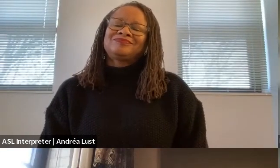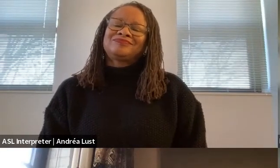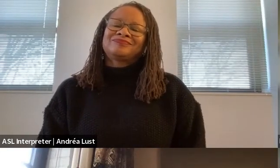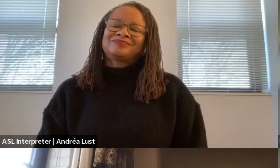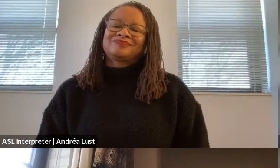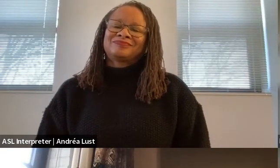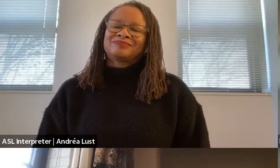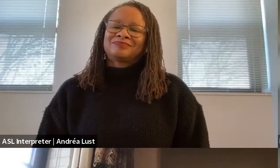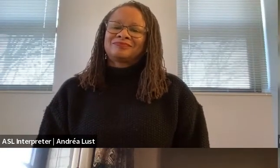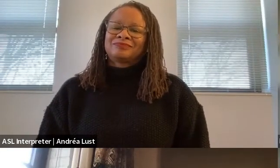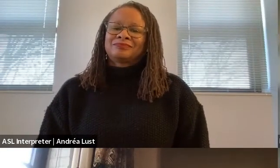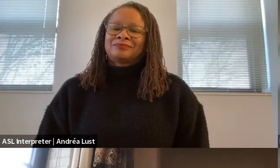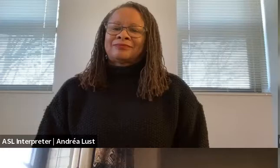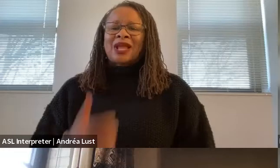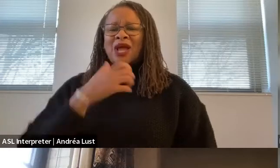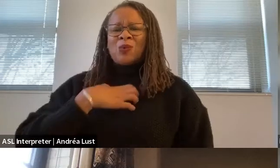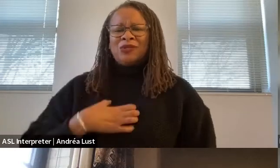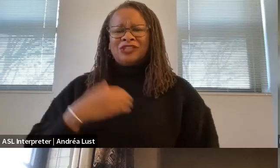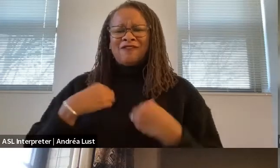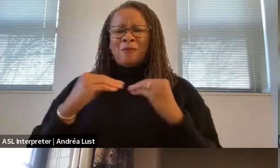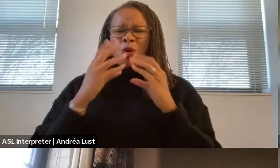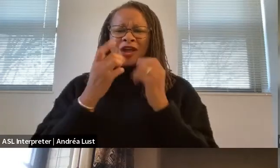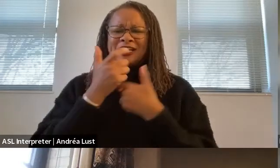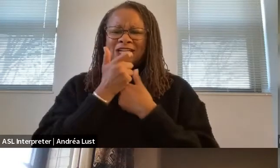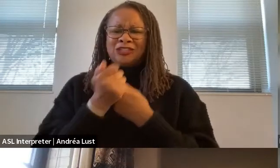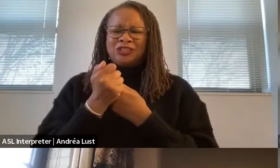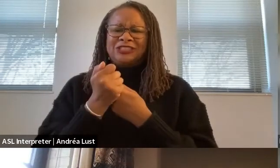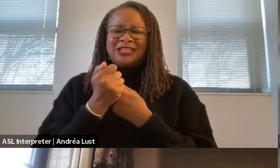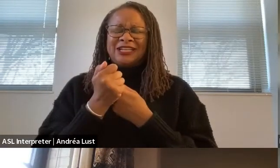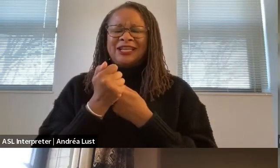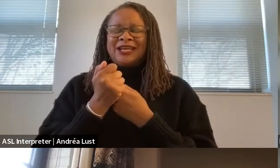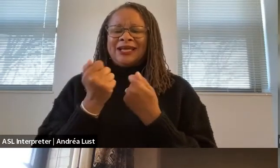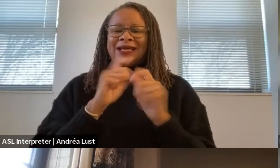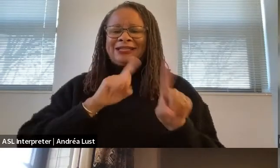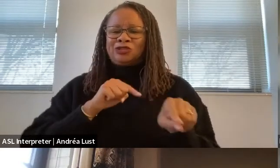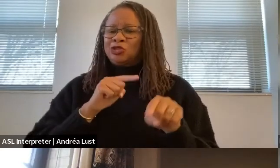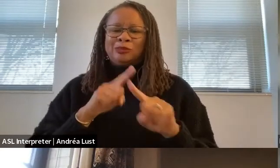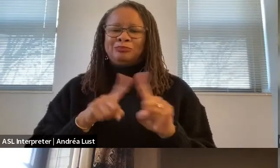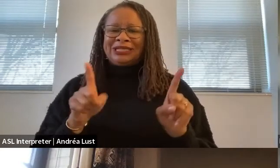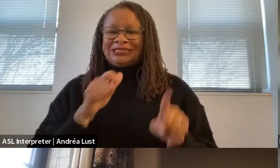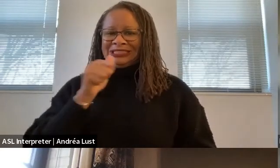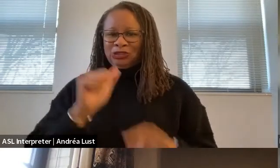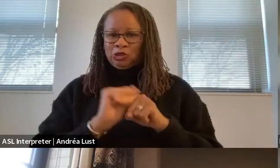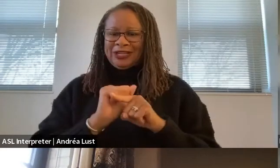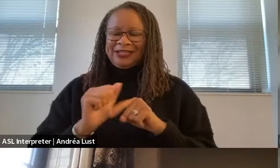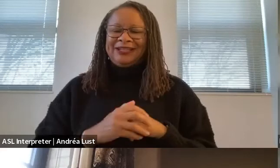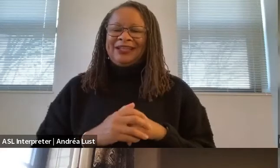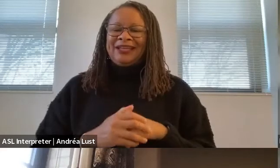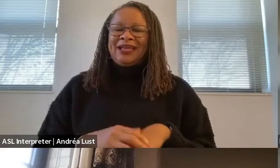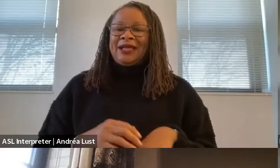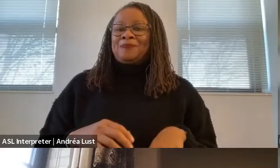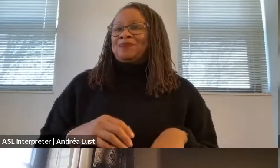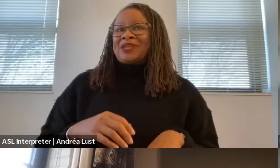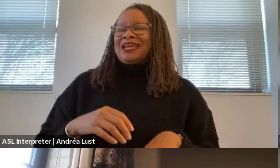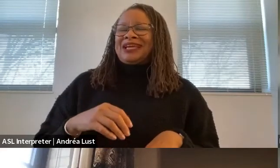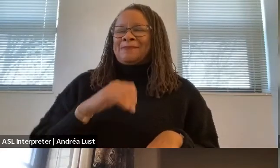I wish that I had a more interesting answer. I didn't. And I'm not saying that I can just inherently